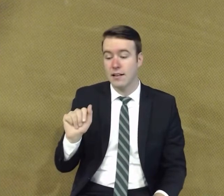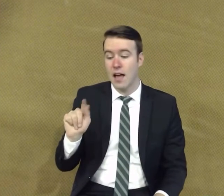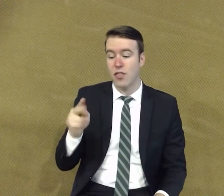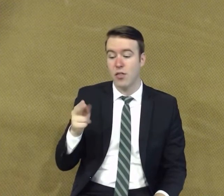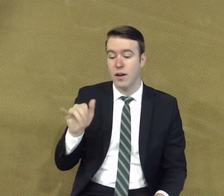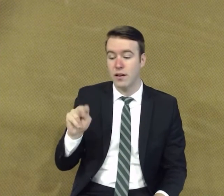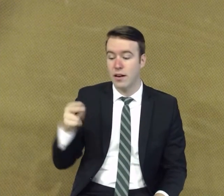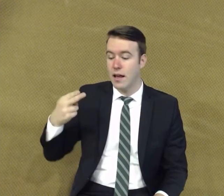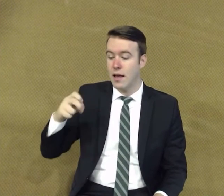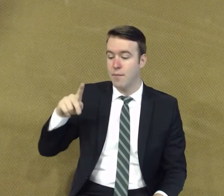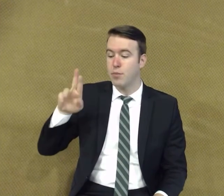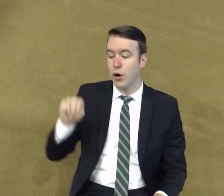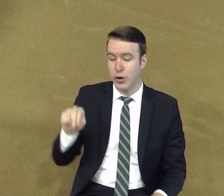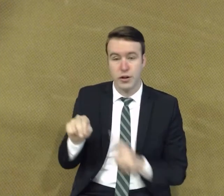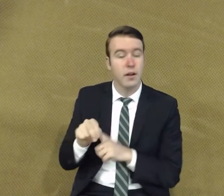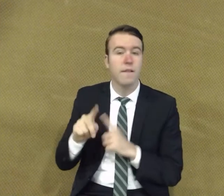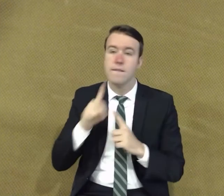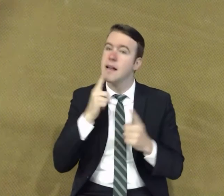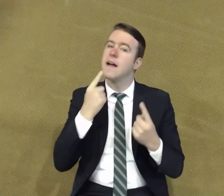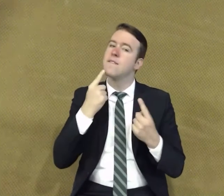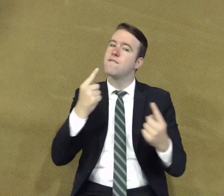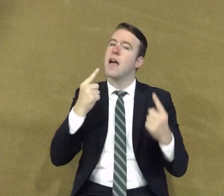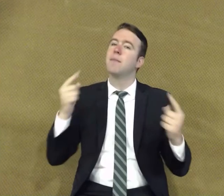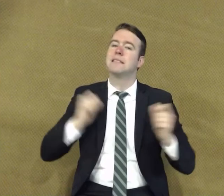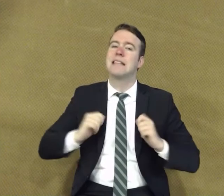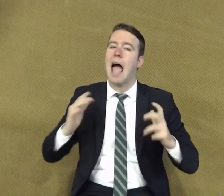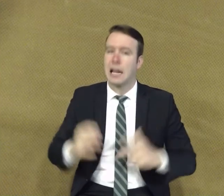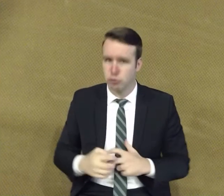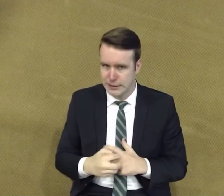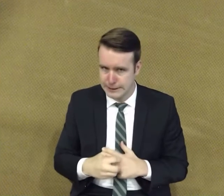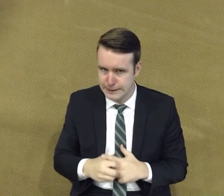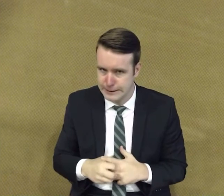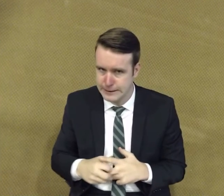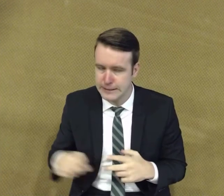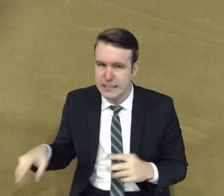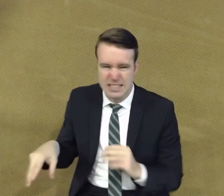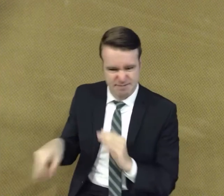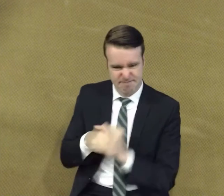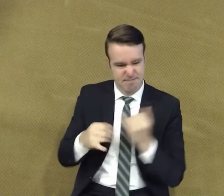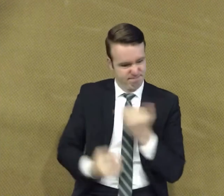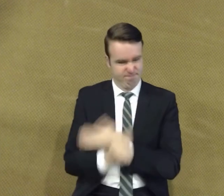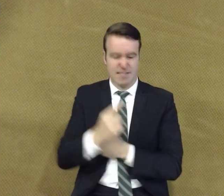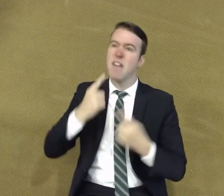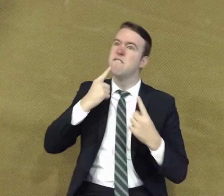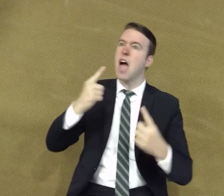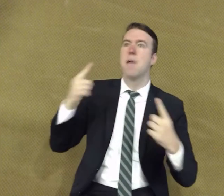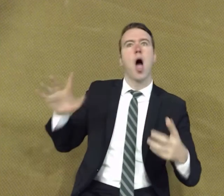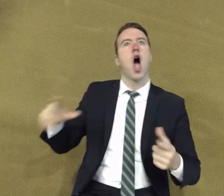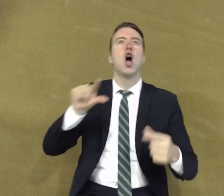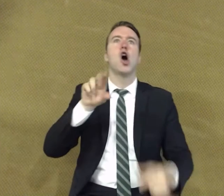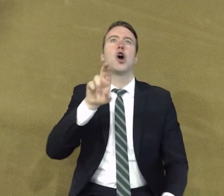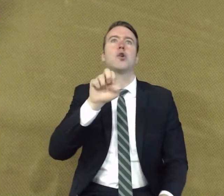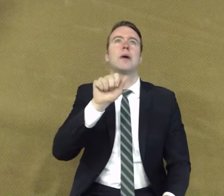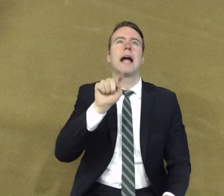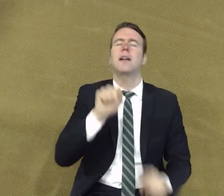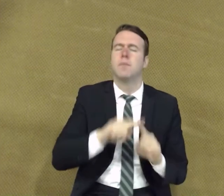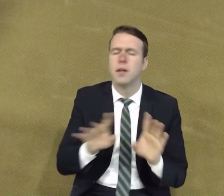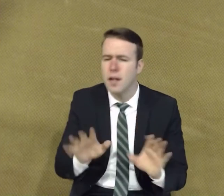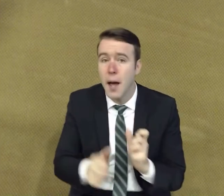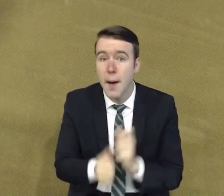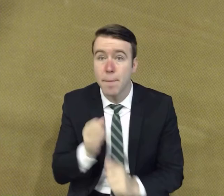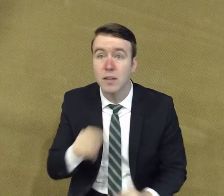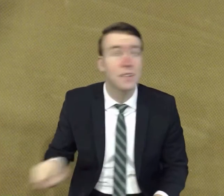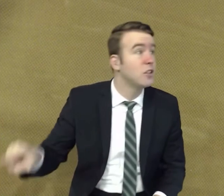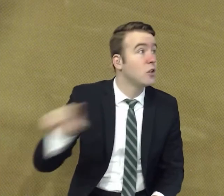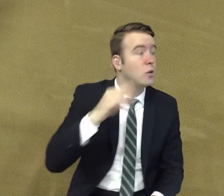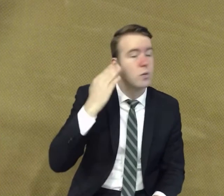Hepburn. And she was a very, very famous actress. But there are people, probably most of the people under the sound of my